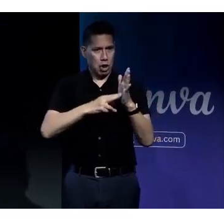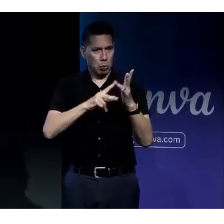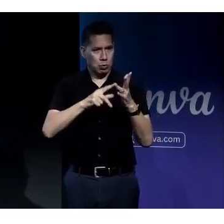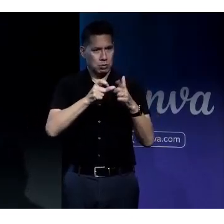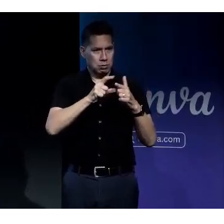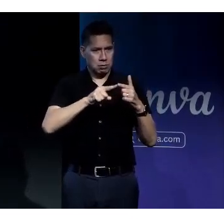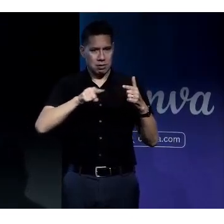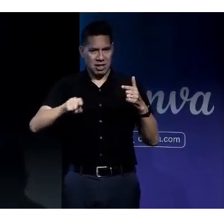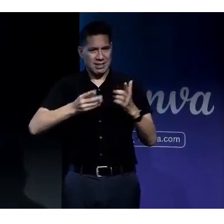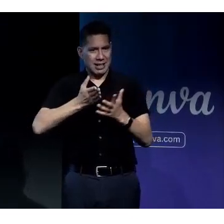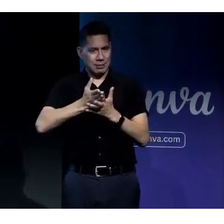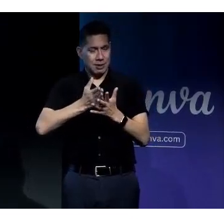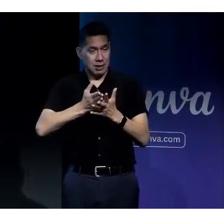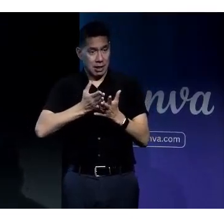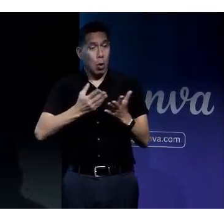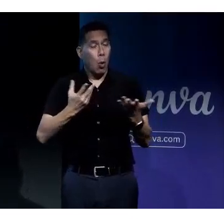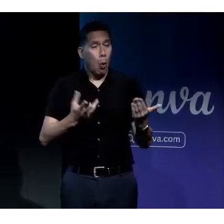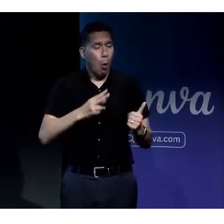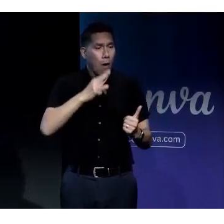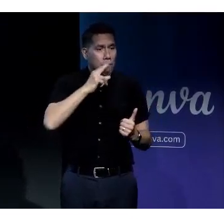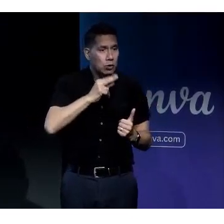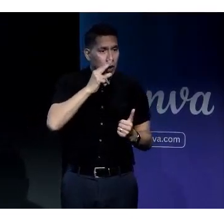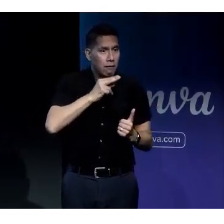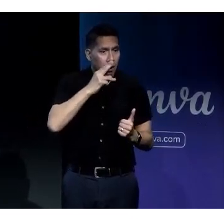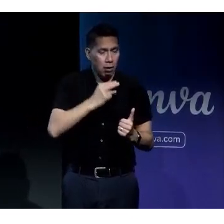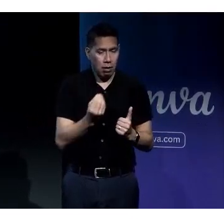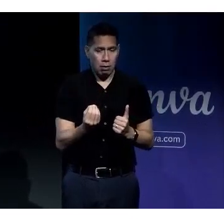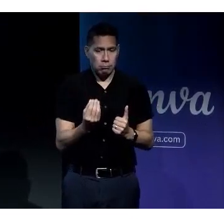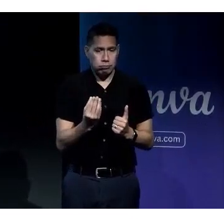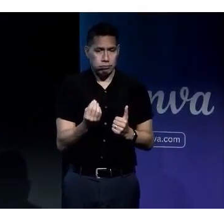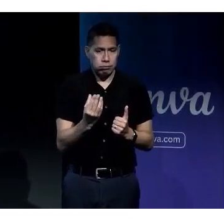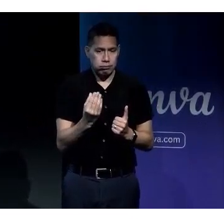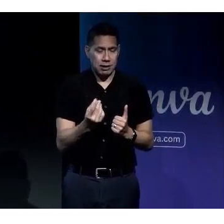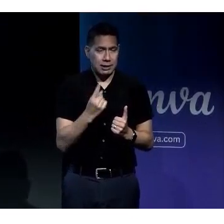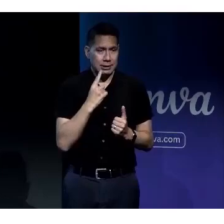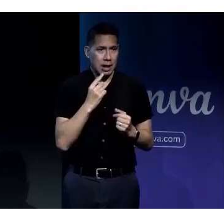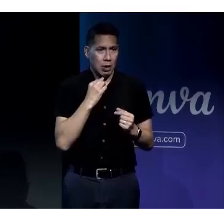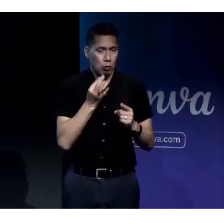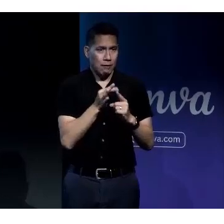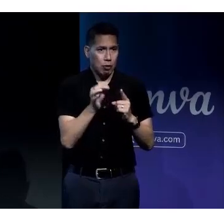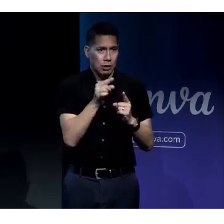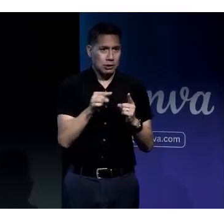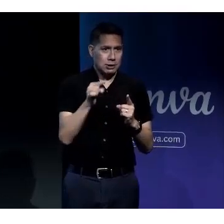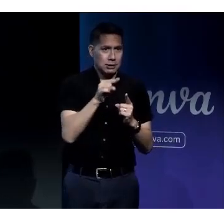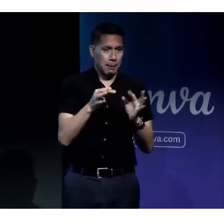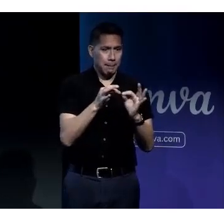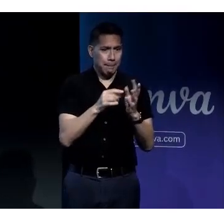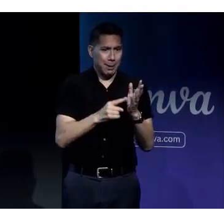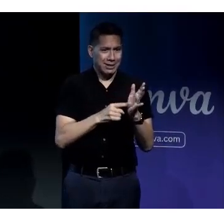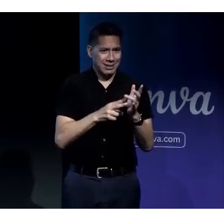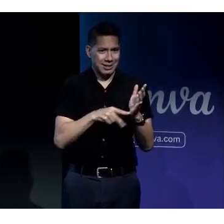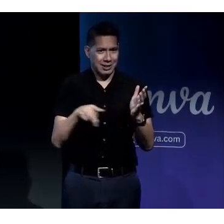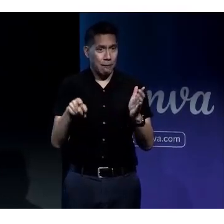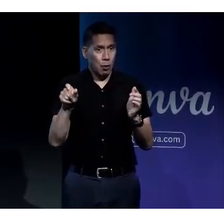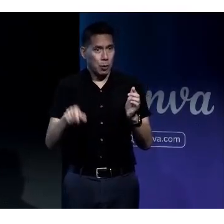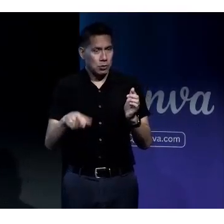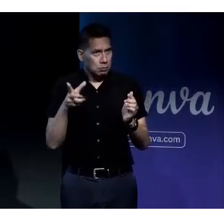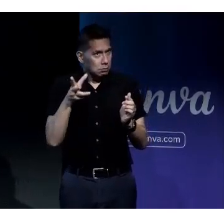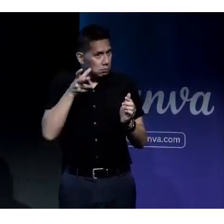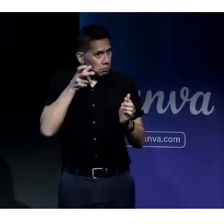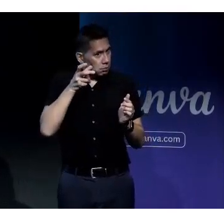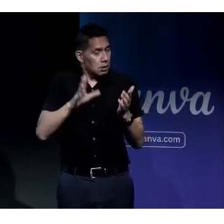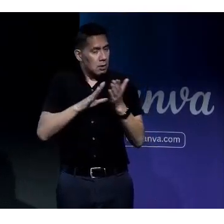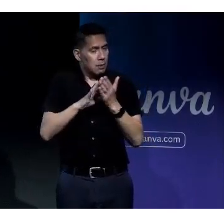reader like VoiceOver visits that node and then announces refresh button to the user. The user then tells VoiceOver to press